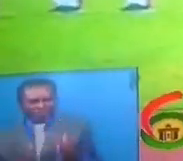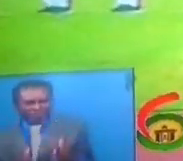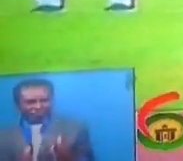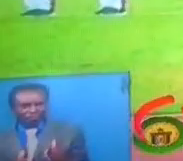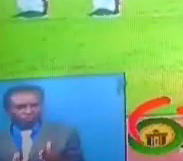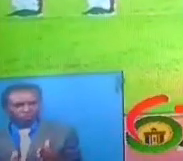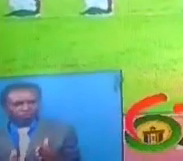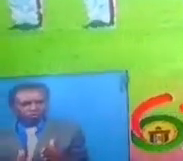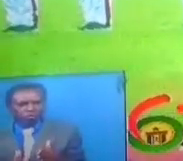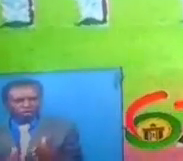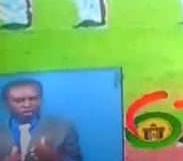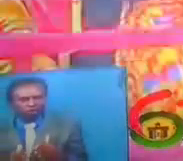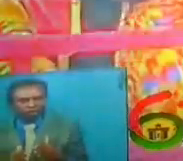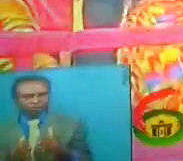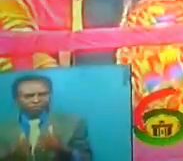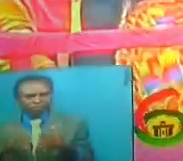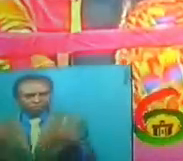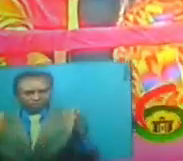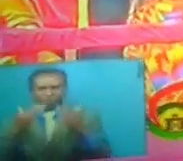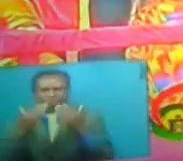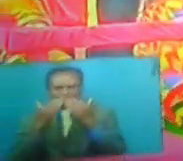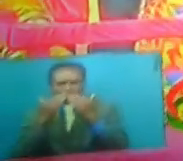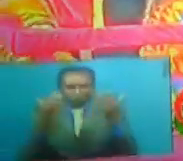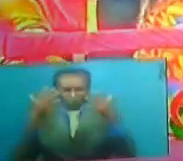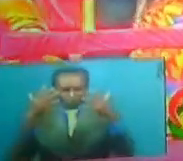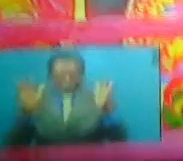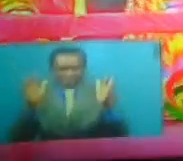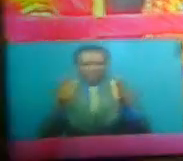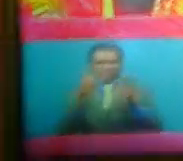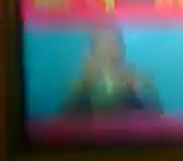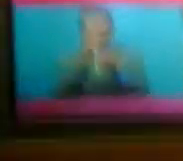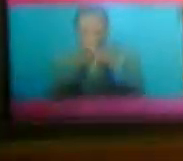So the leader is going to ask permission again for them to march off.